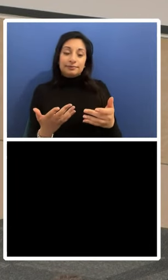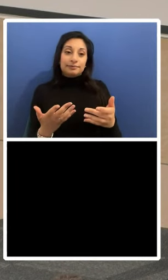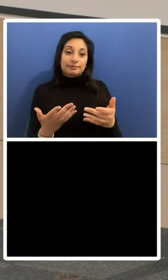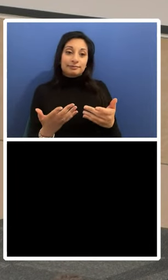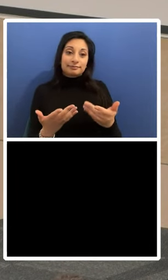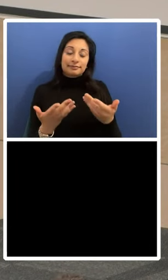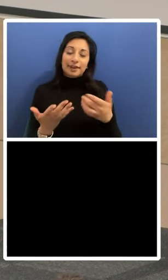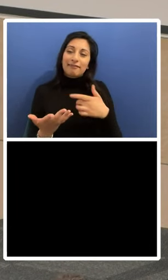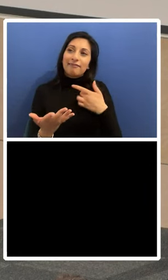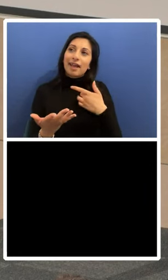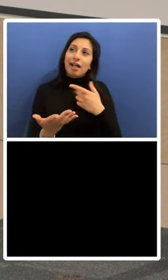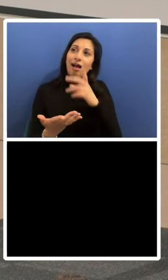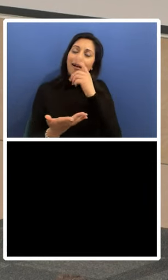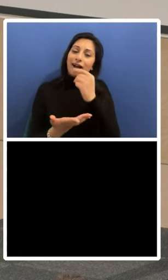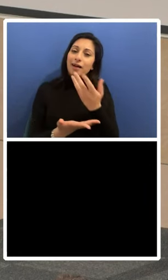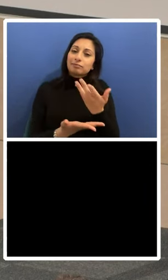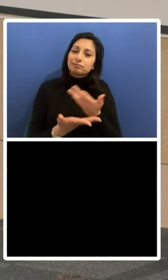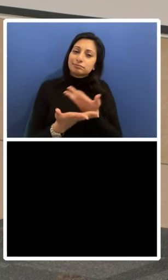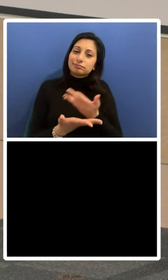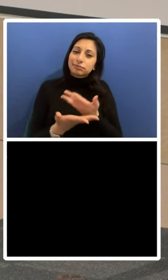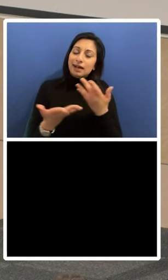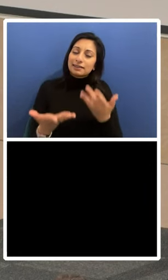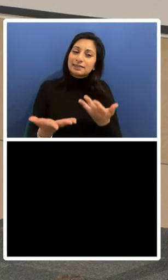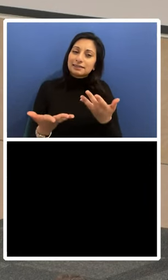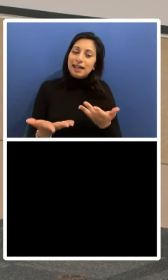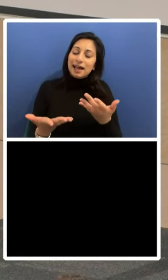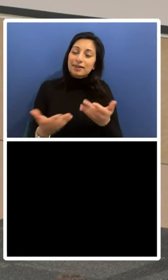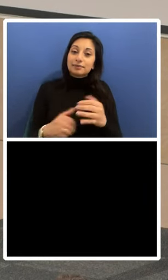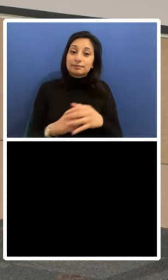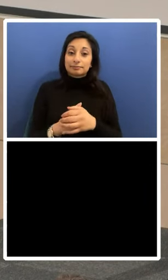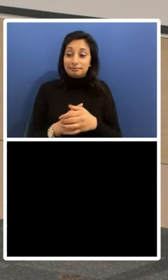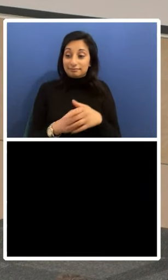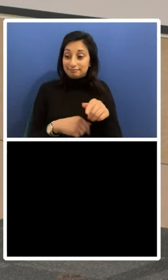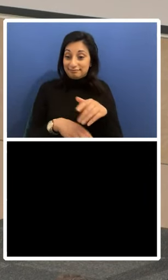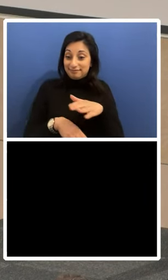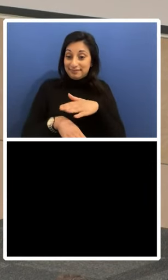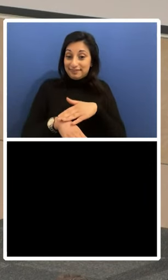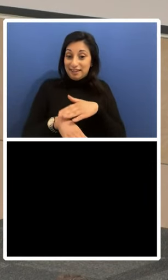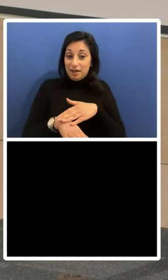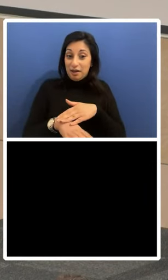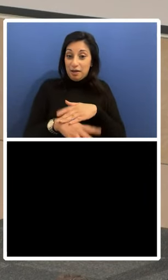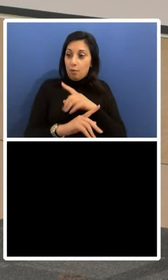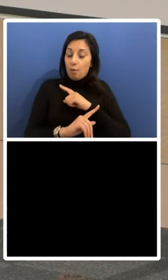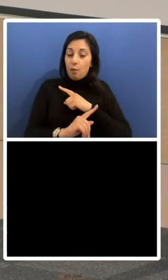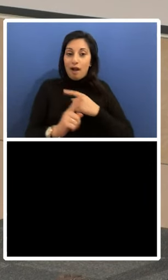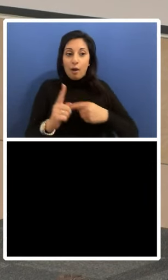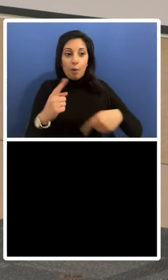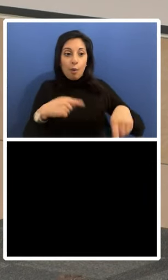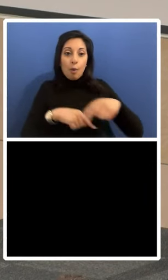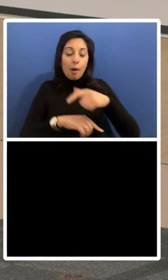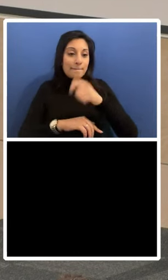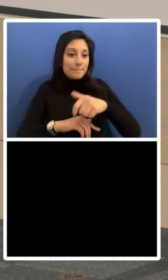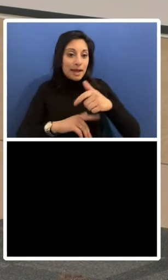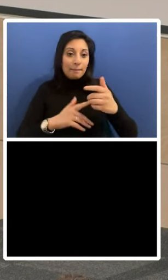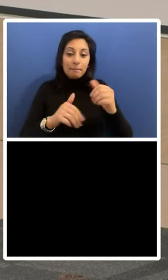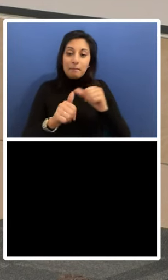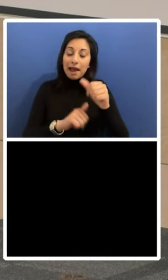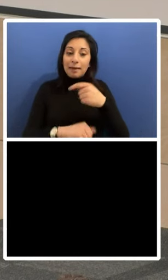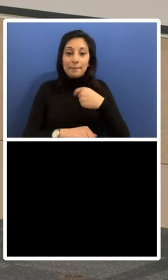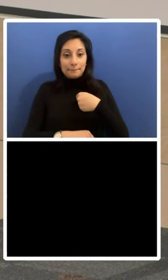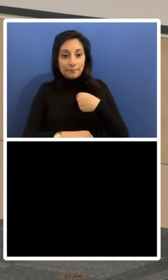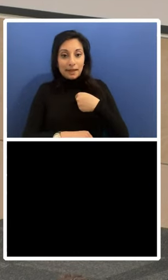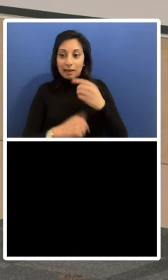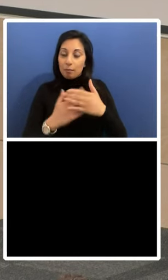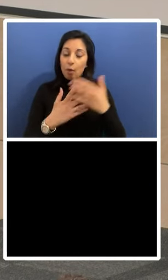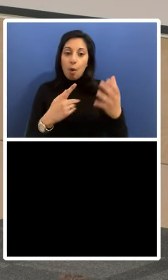these charities and played over at the Royal Albert Hall. But at the time, what you just see is, why are all these guys so much better than me? Yeah. Why are all these guys so much more successful than me?